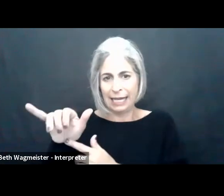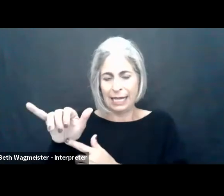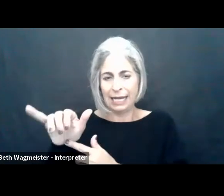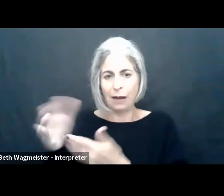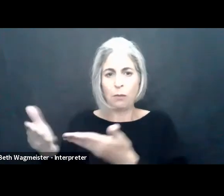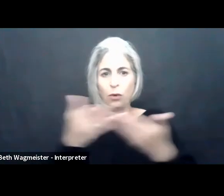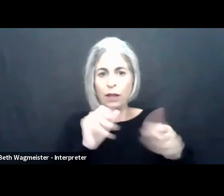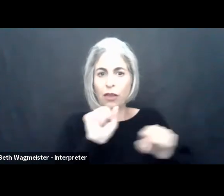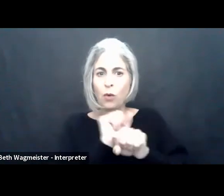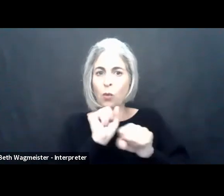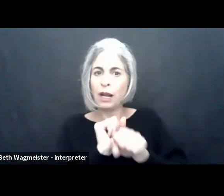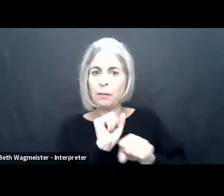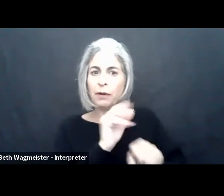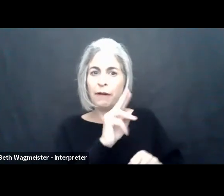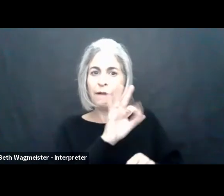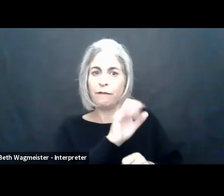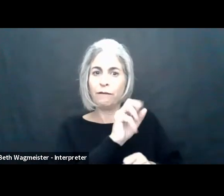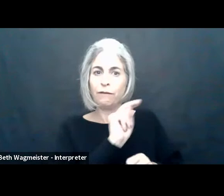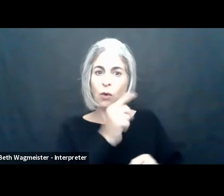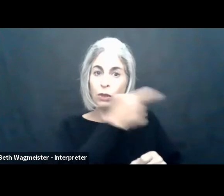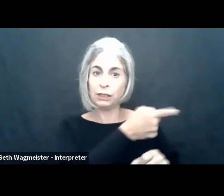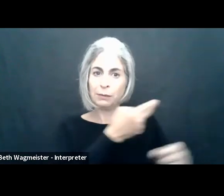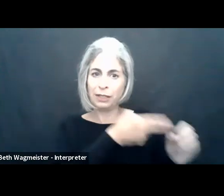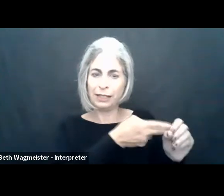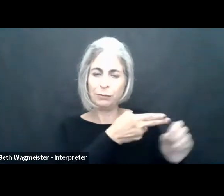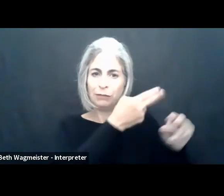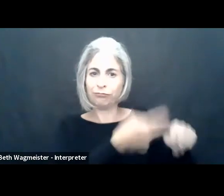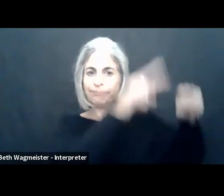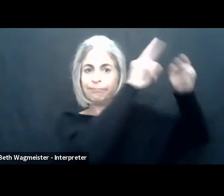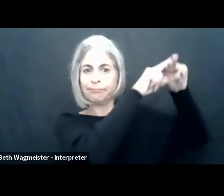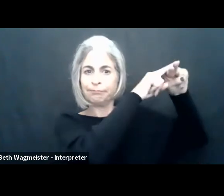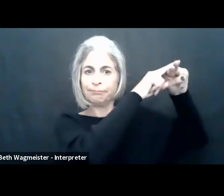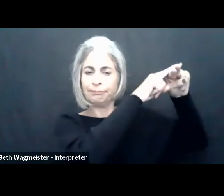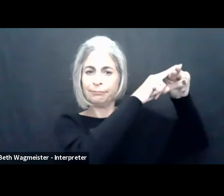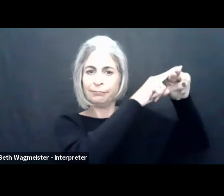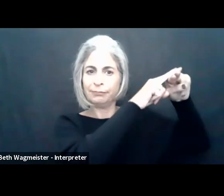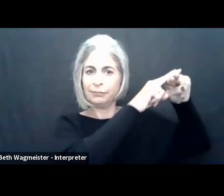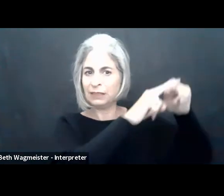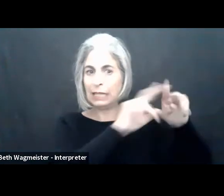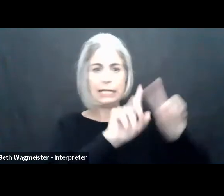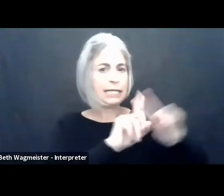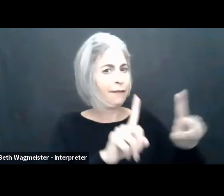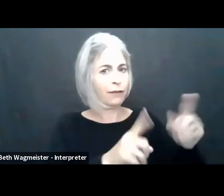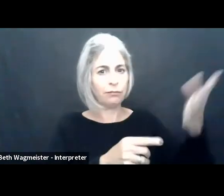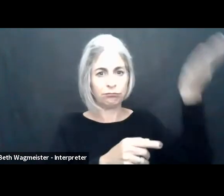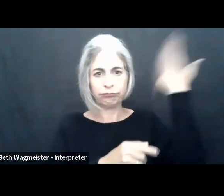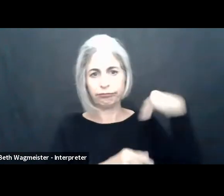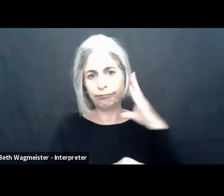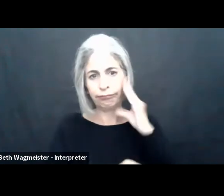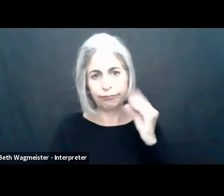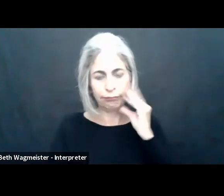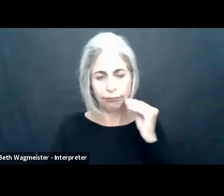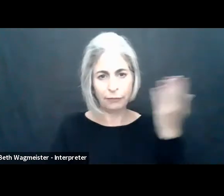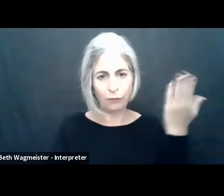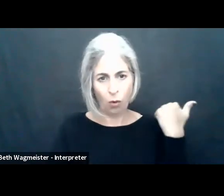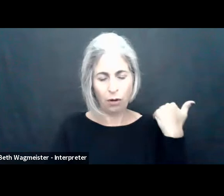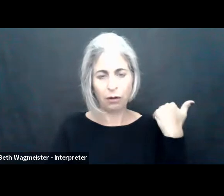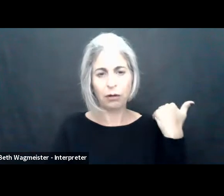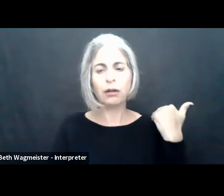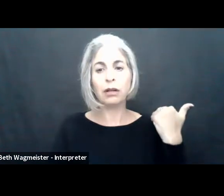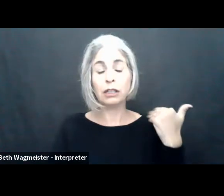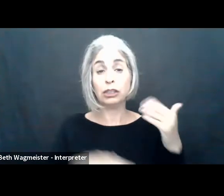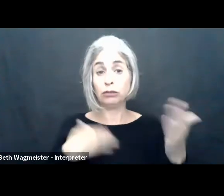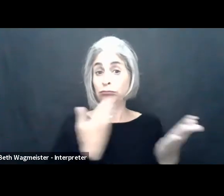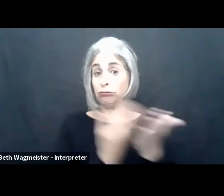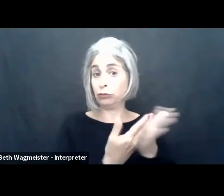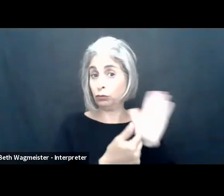force participation rate up in a way that we have not experienced before. And emerging evidence